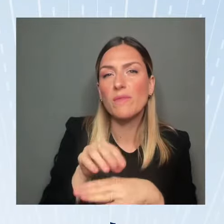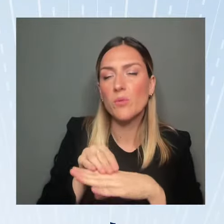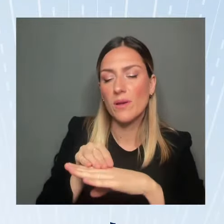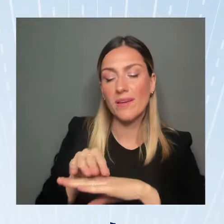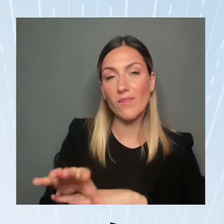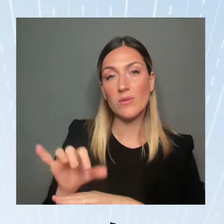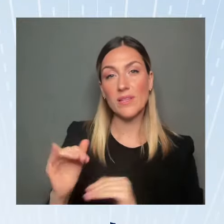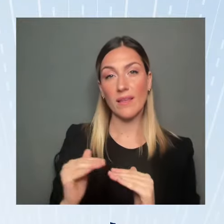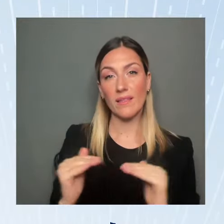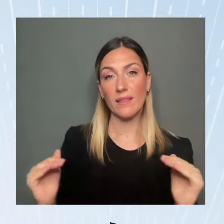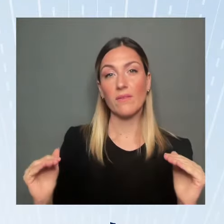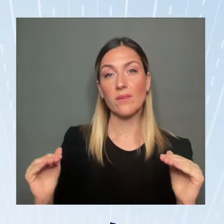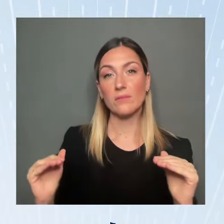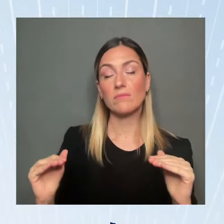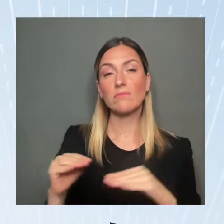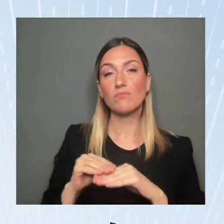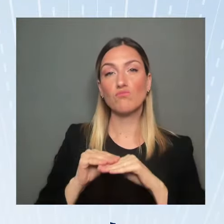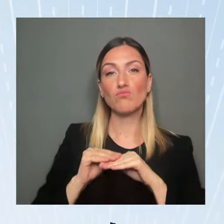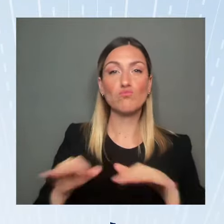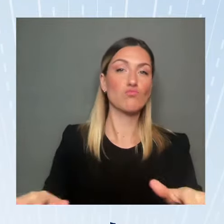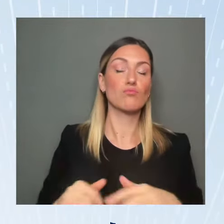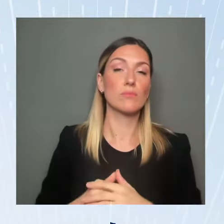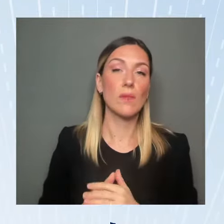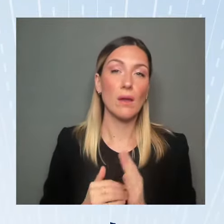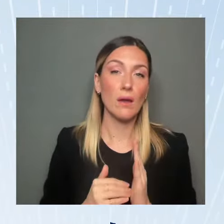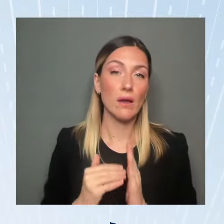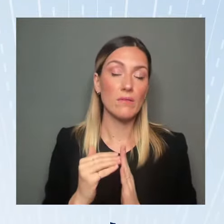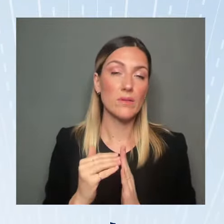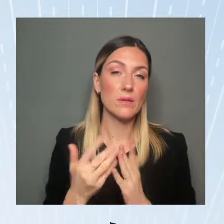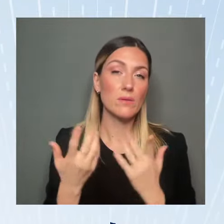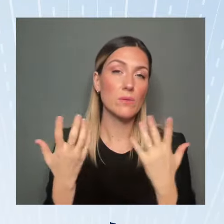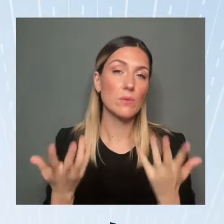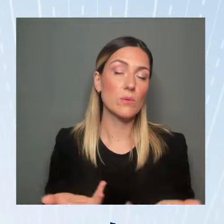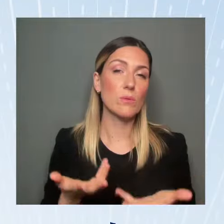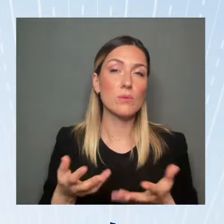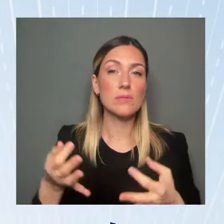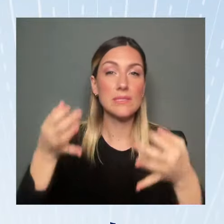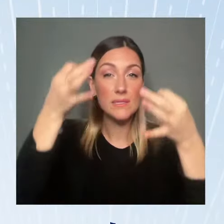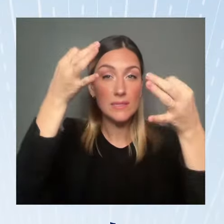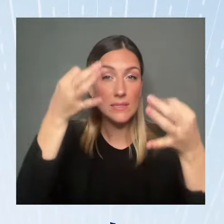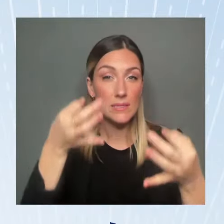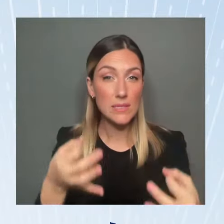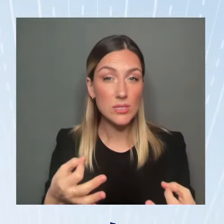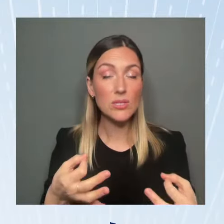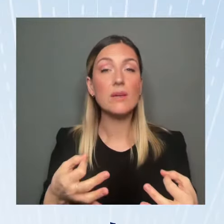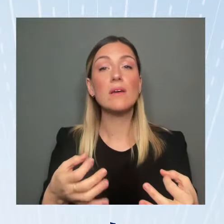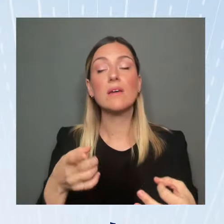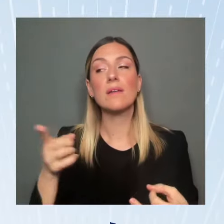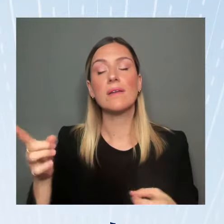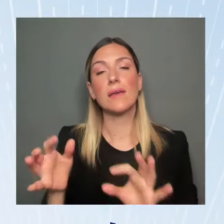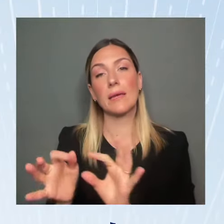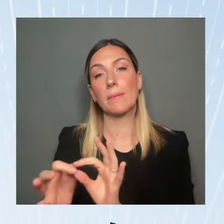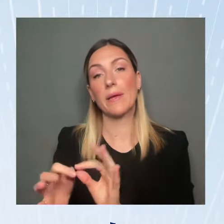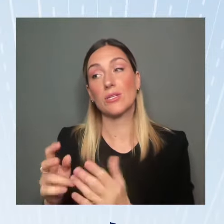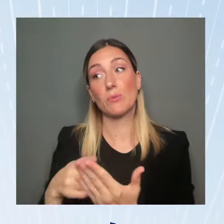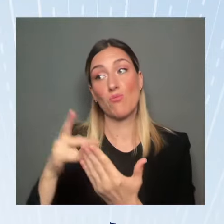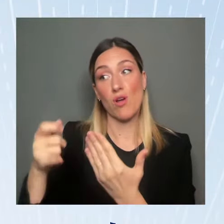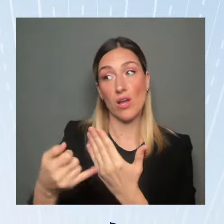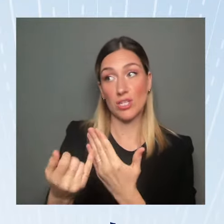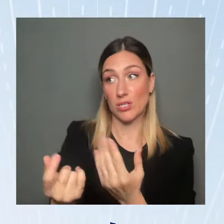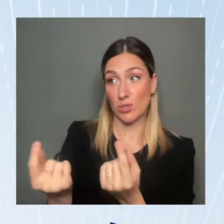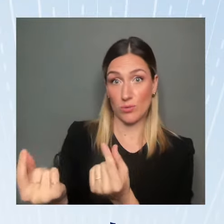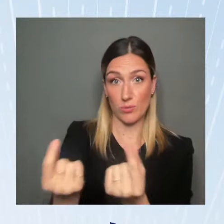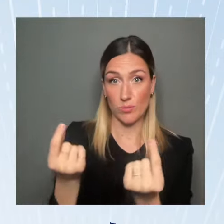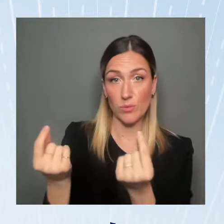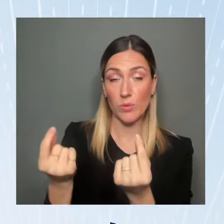level, because oftentimes the decisions on, as the Secretary said, that what projects to go after